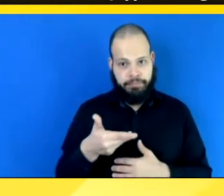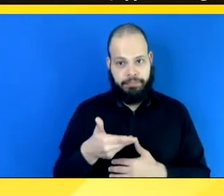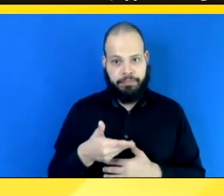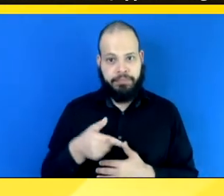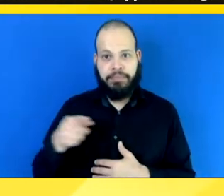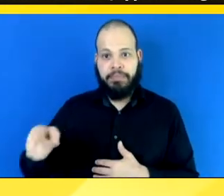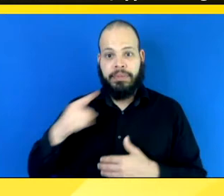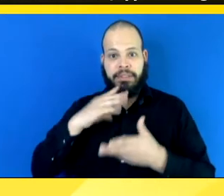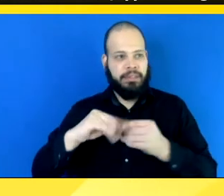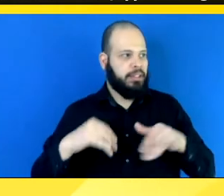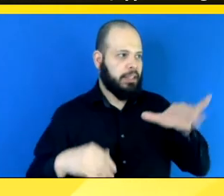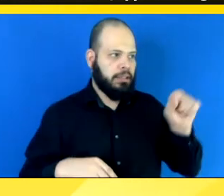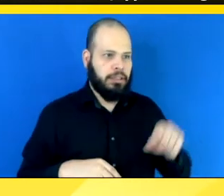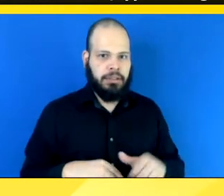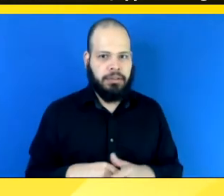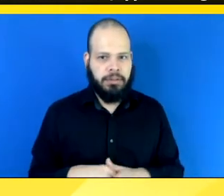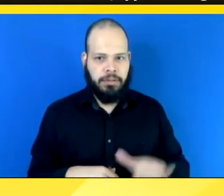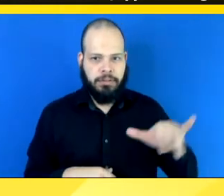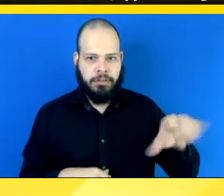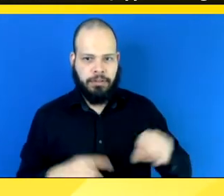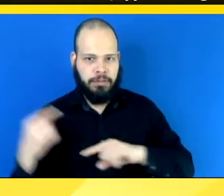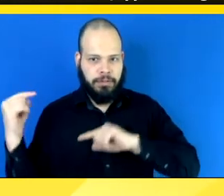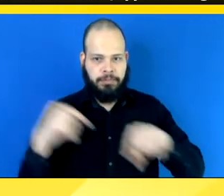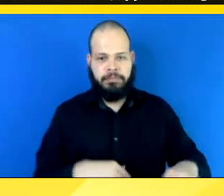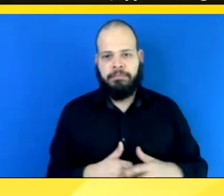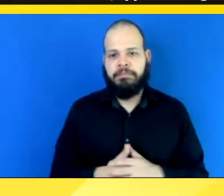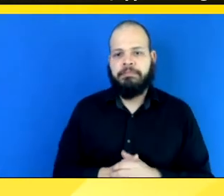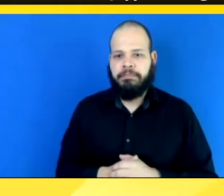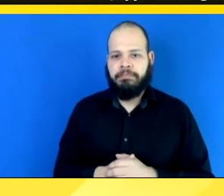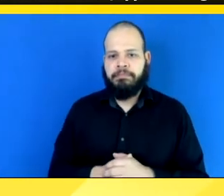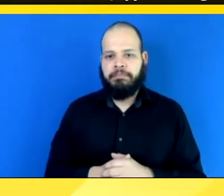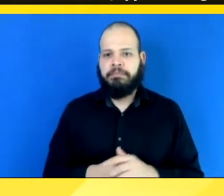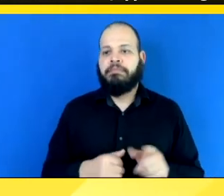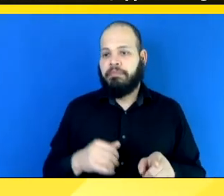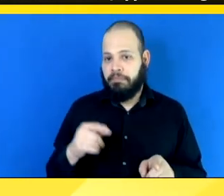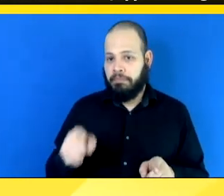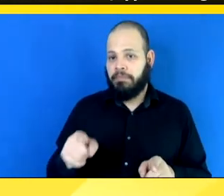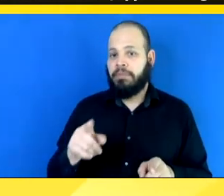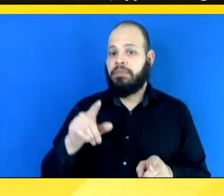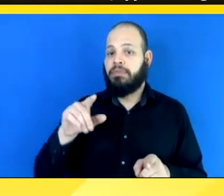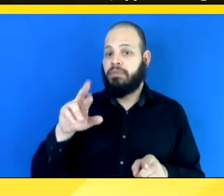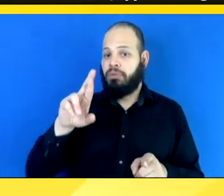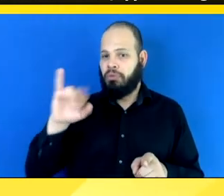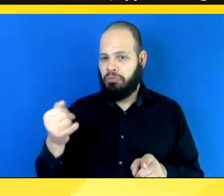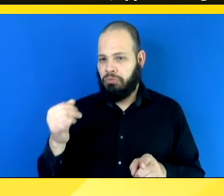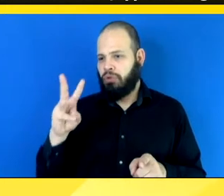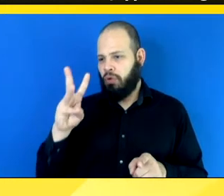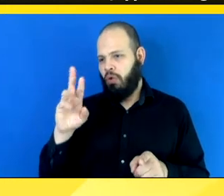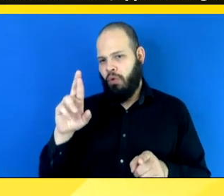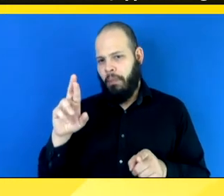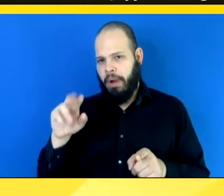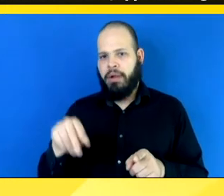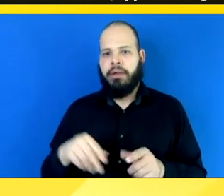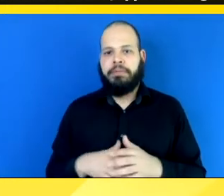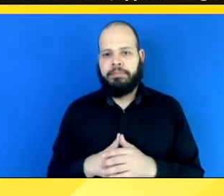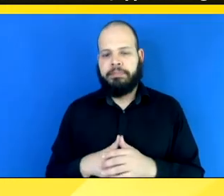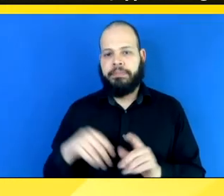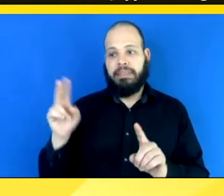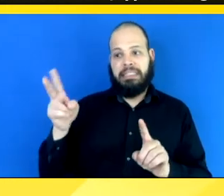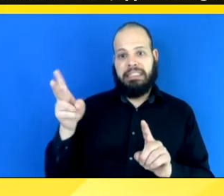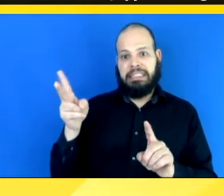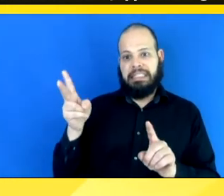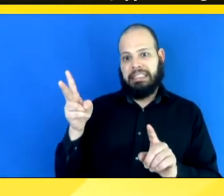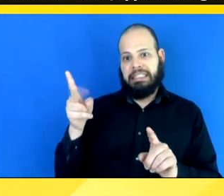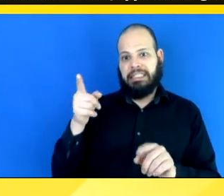Reverend Dr. William J. Barber II, who is president and senior lecturer for the Repairers of the Breach and